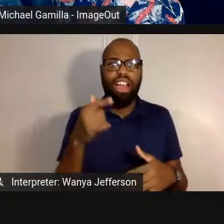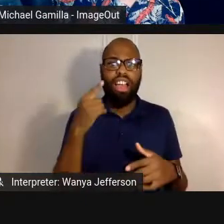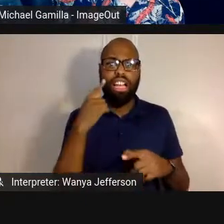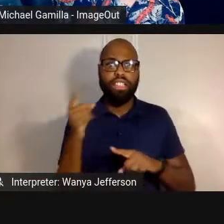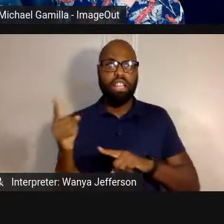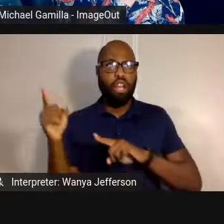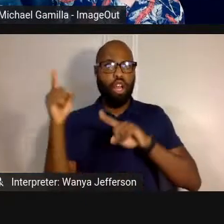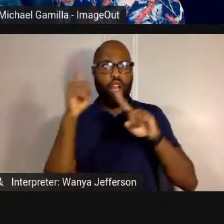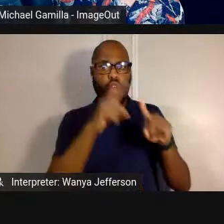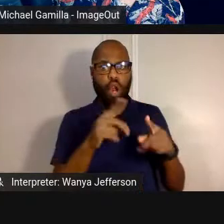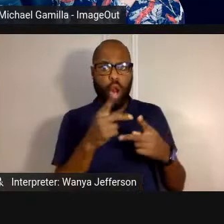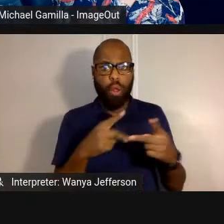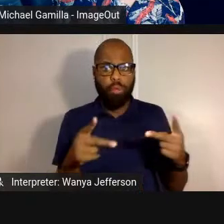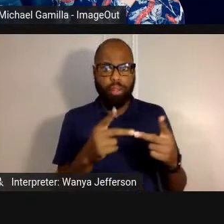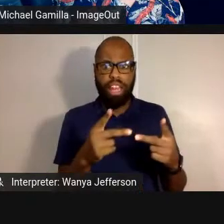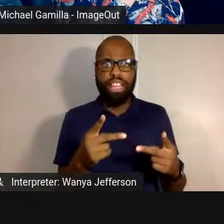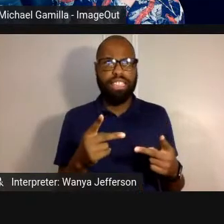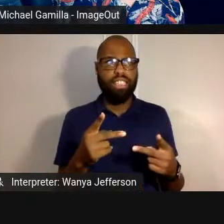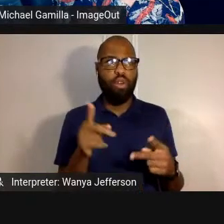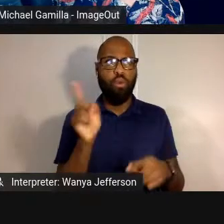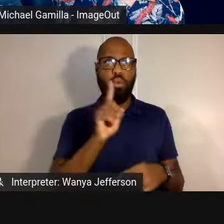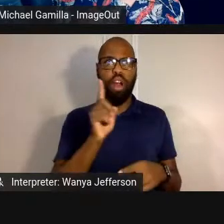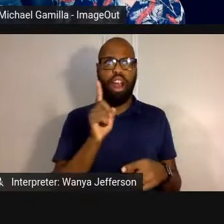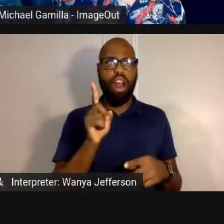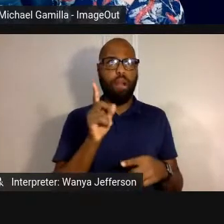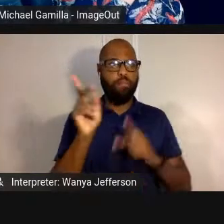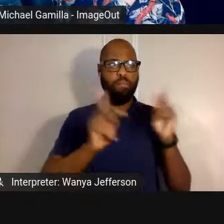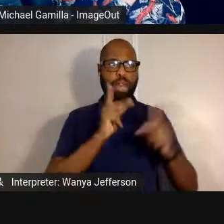are reject just for being themselves. I mean,